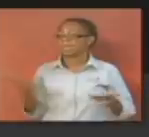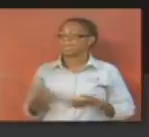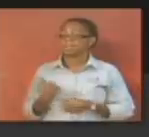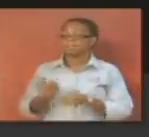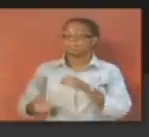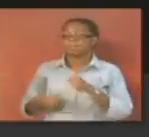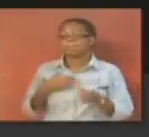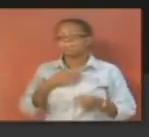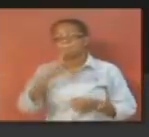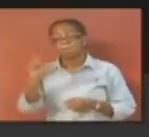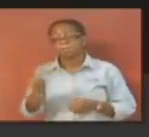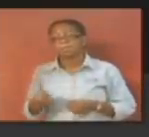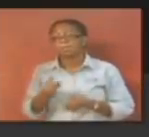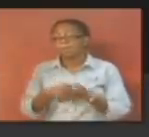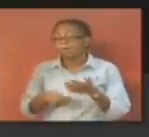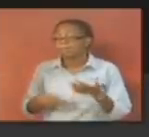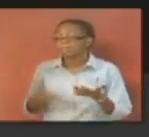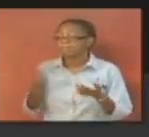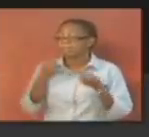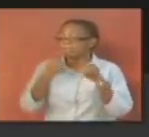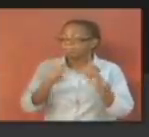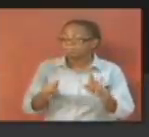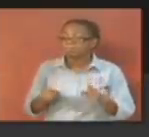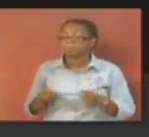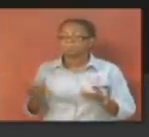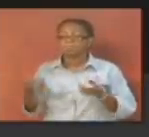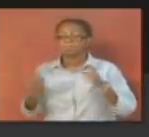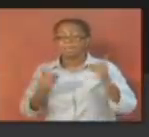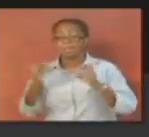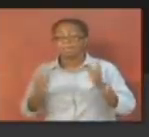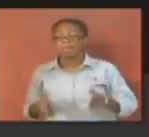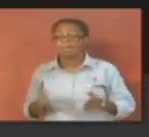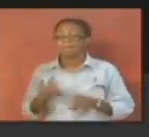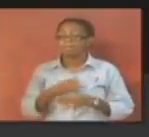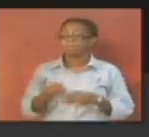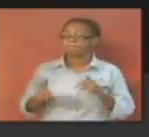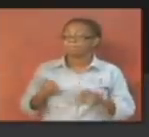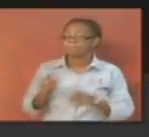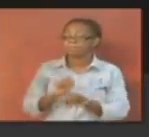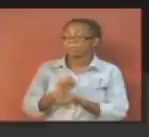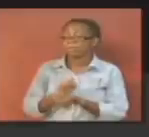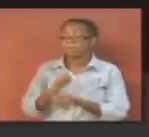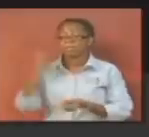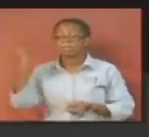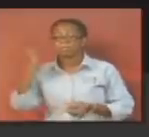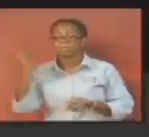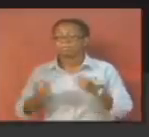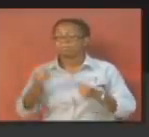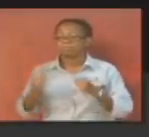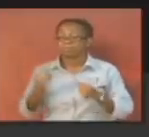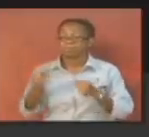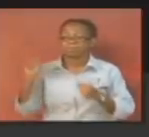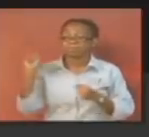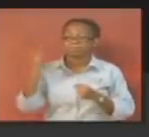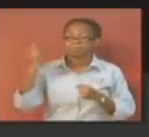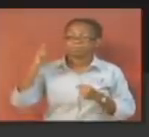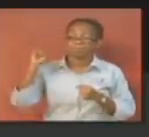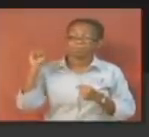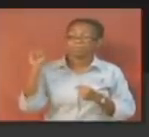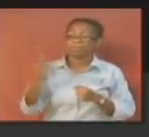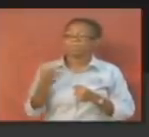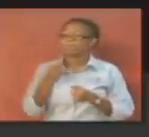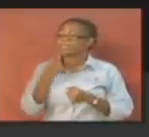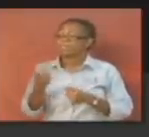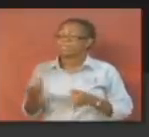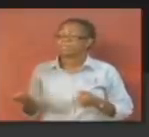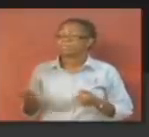and the drivers on these concerns reports? And second question, a member of the public is asking for